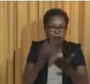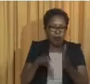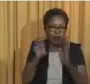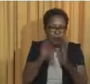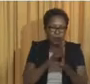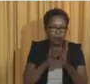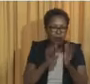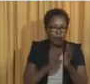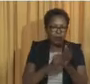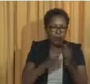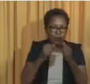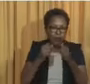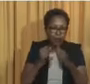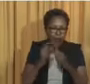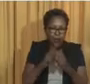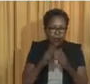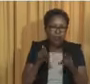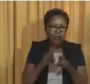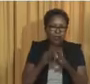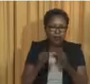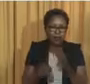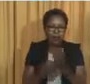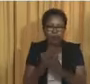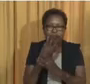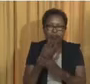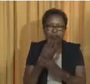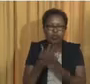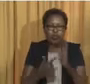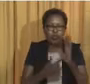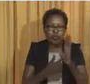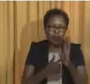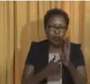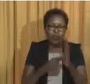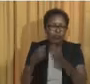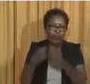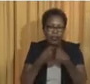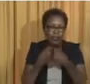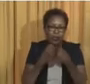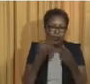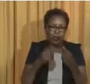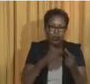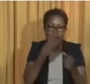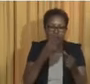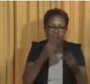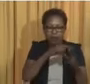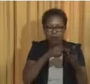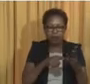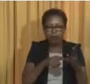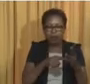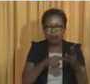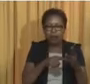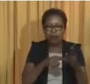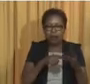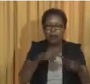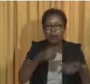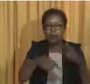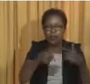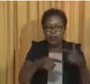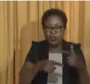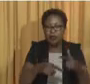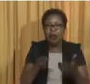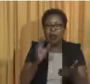own independent conclusion on the shortcomings of the three-tiered process, and to state clearly whether it was necessary